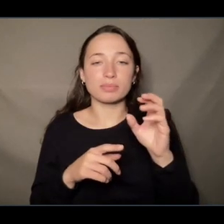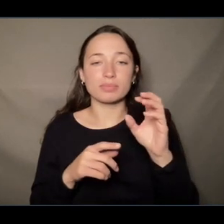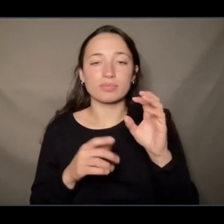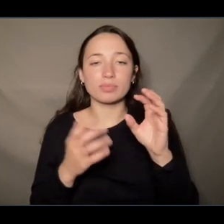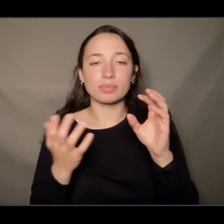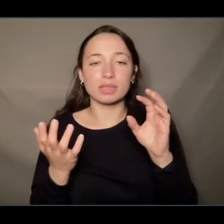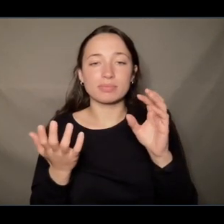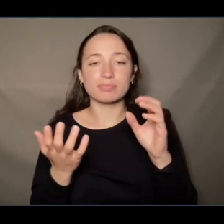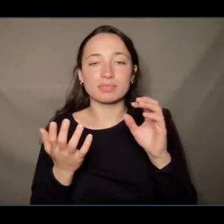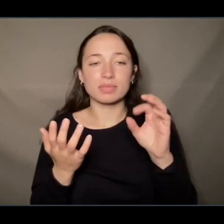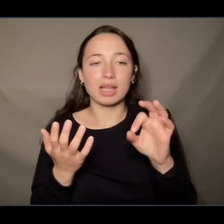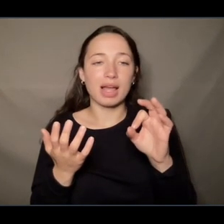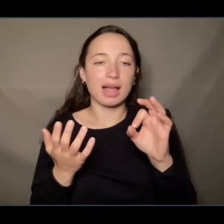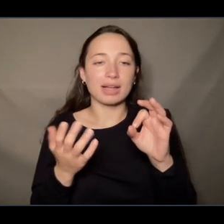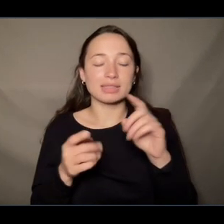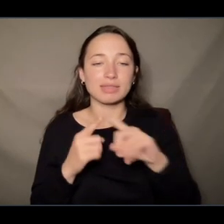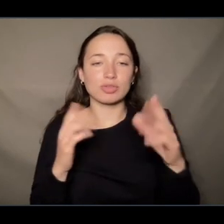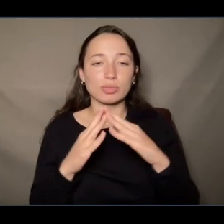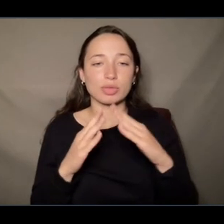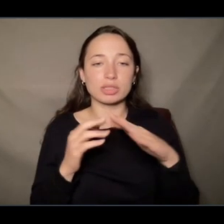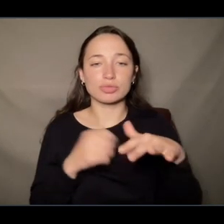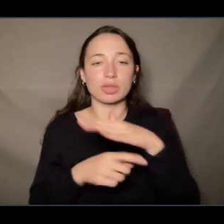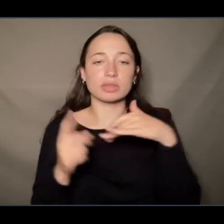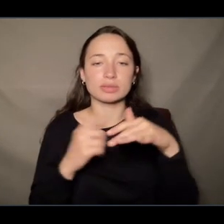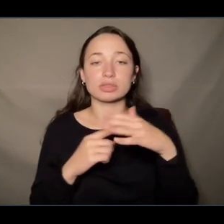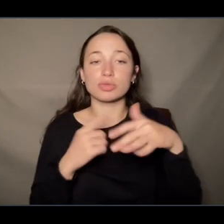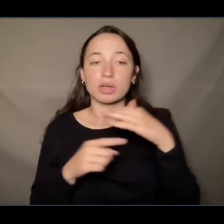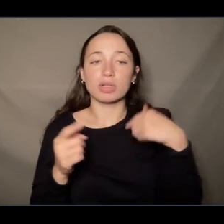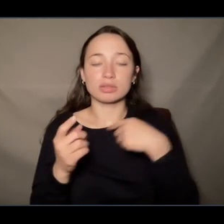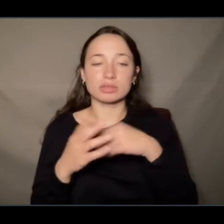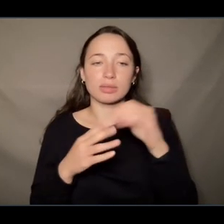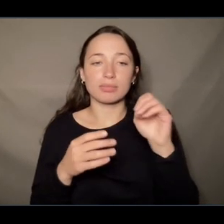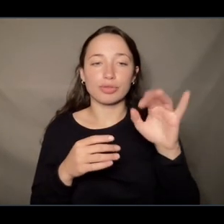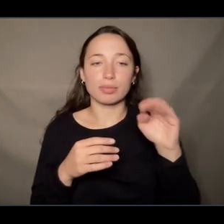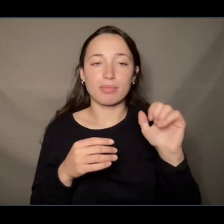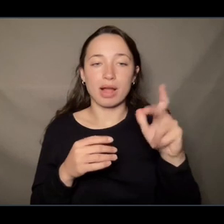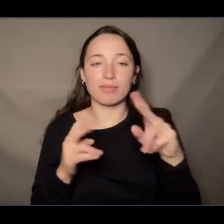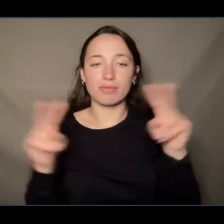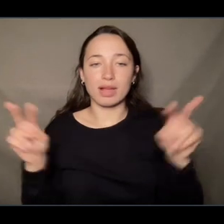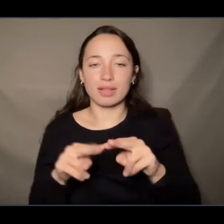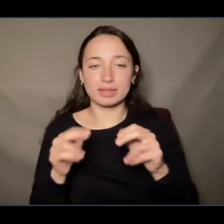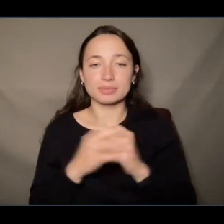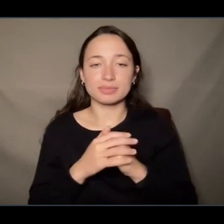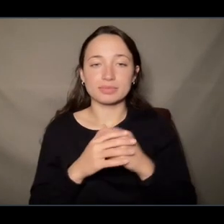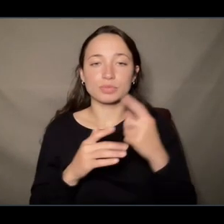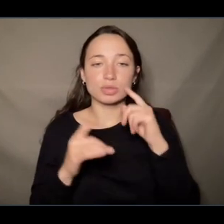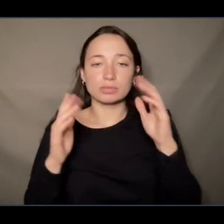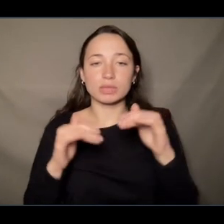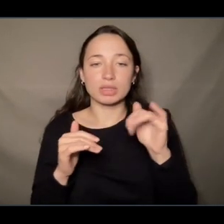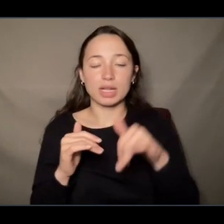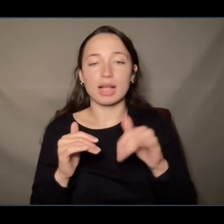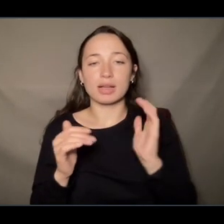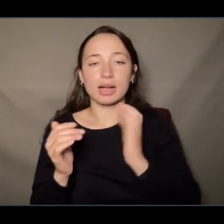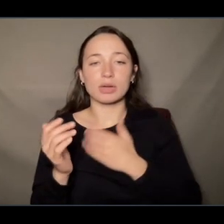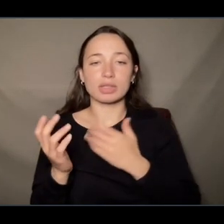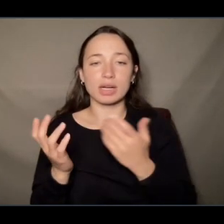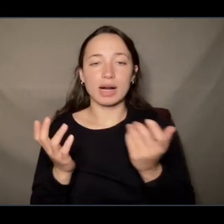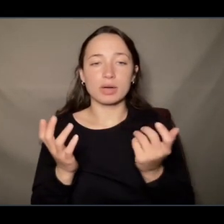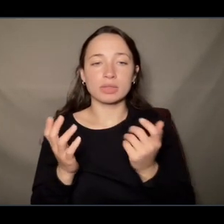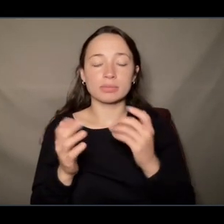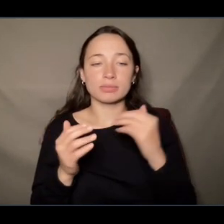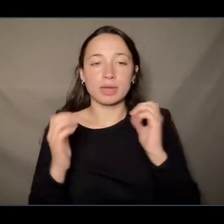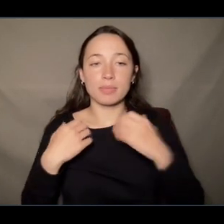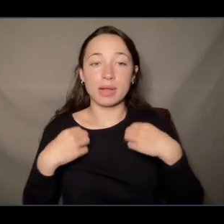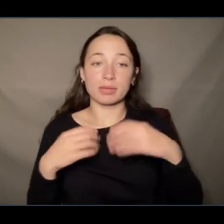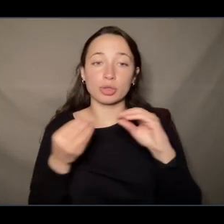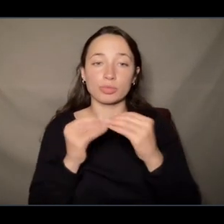students from nine different communities surrounding us in the Merrimack Valley. So we're expecting that our